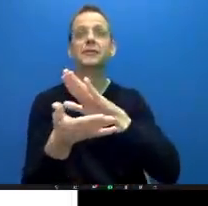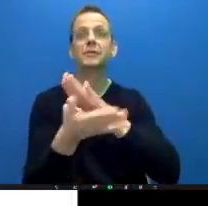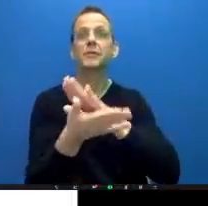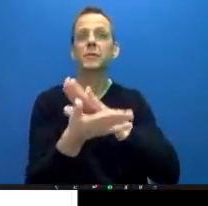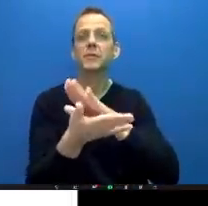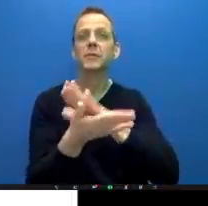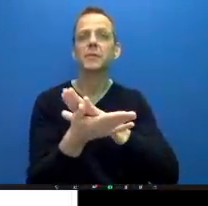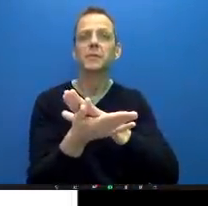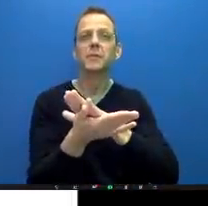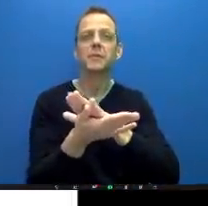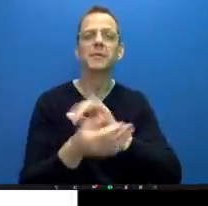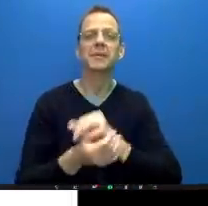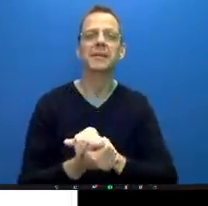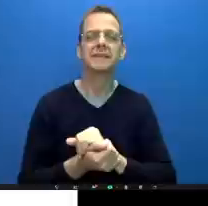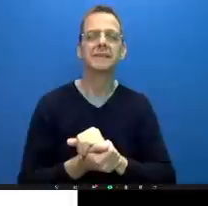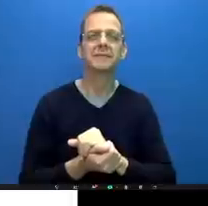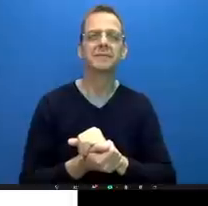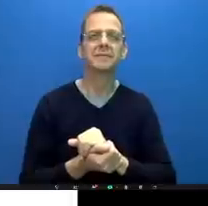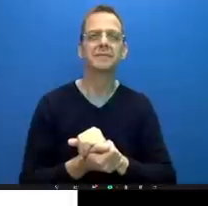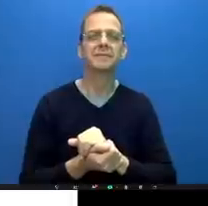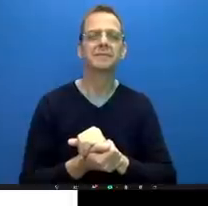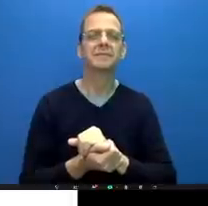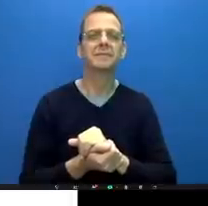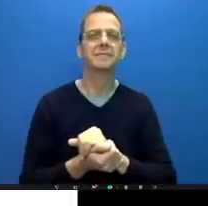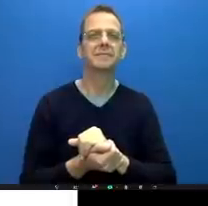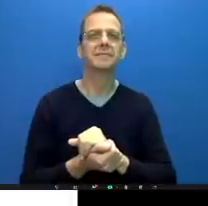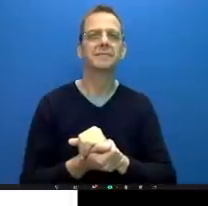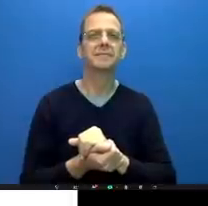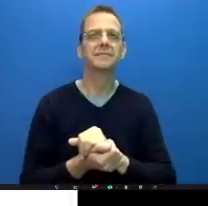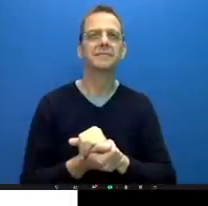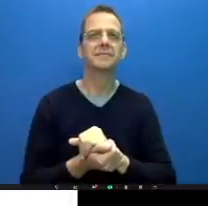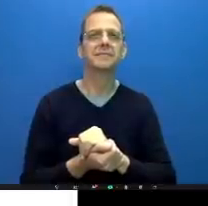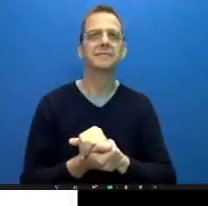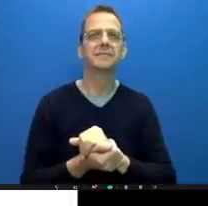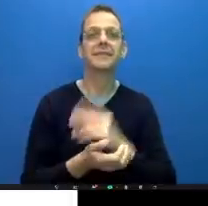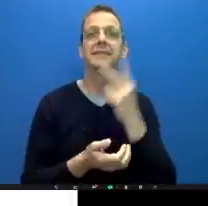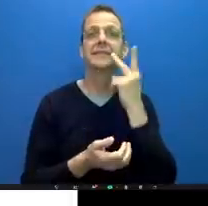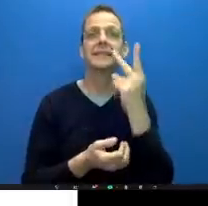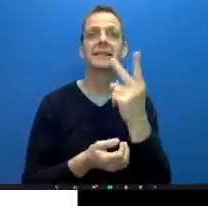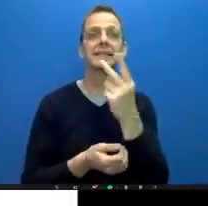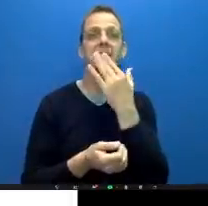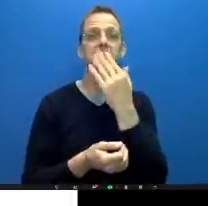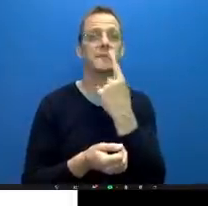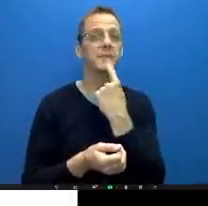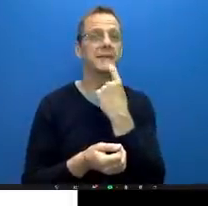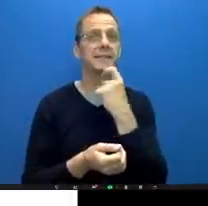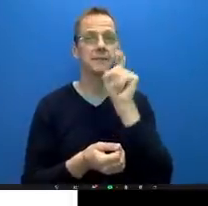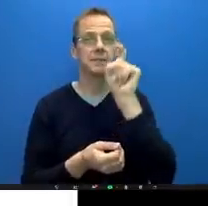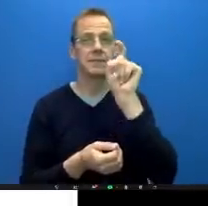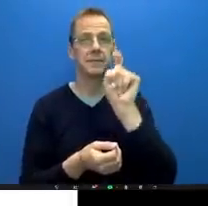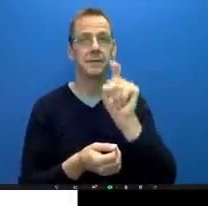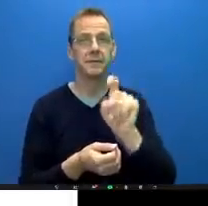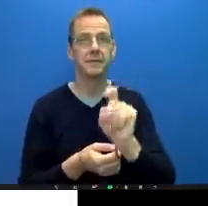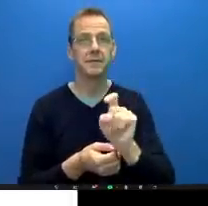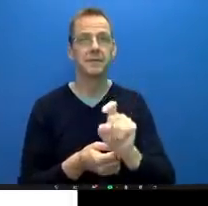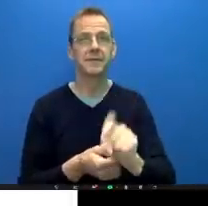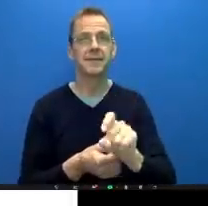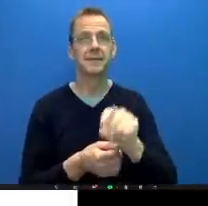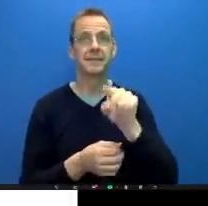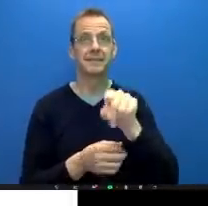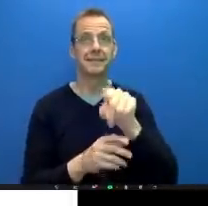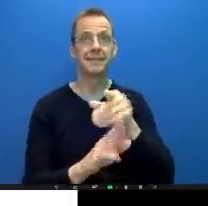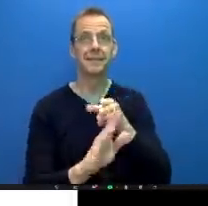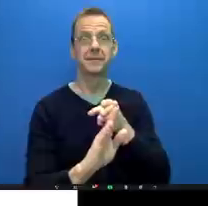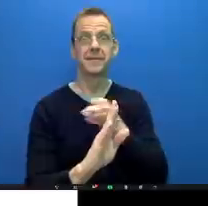red lines, when in-person school closes, we have the decline, a very big decline in cases. Of course,